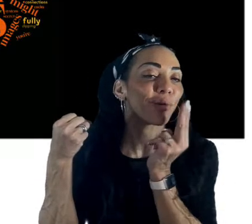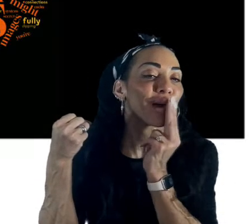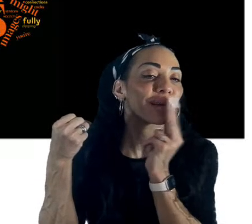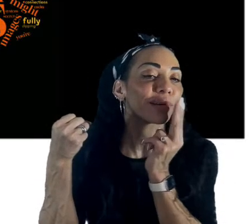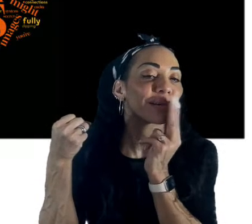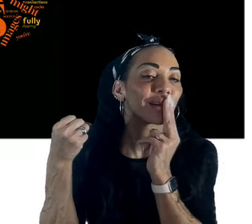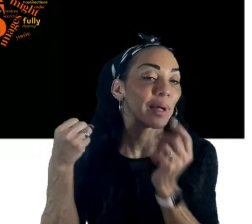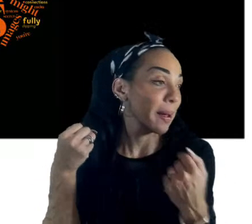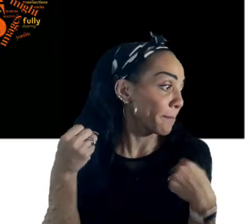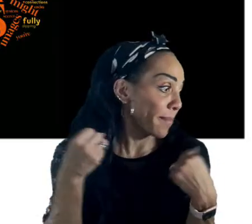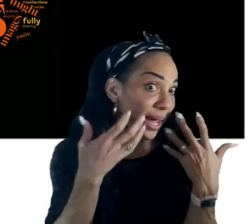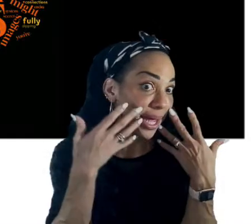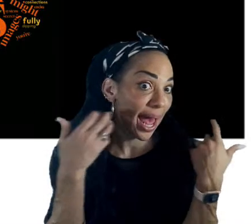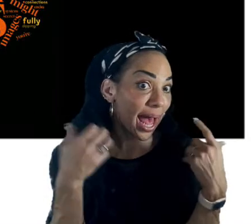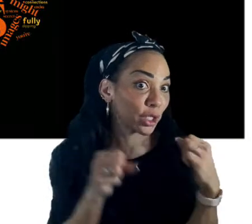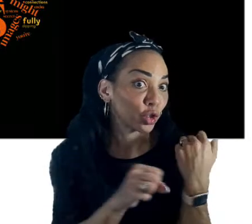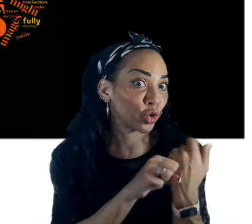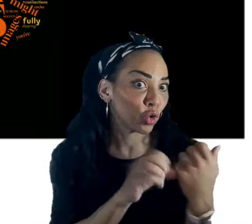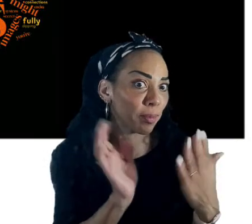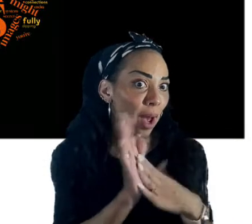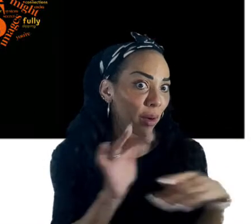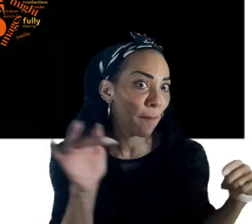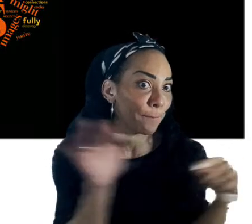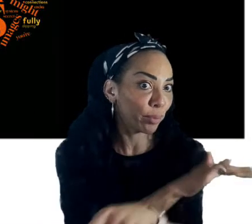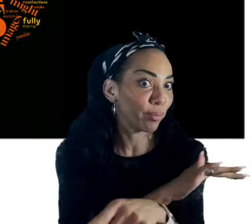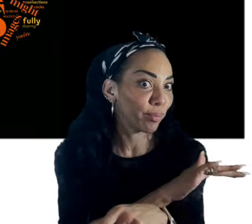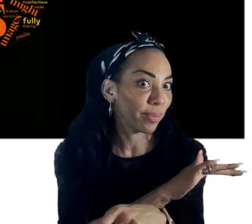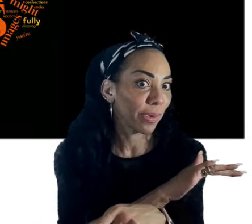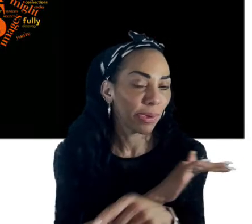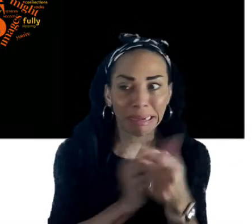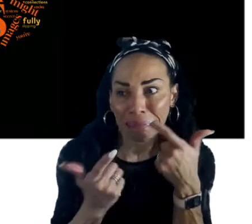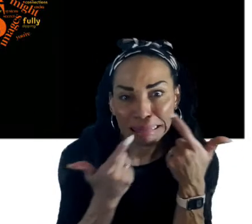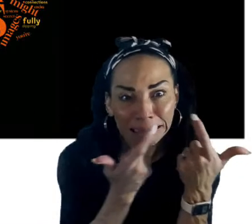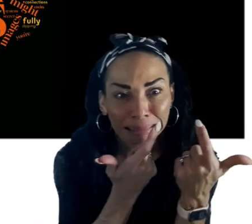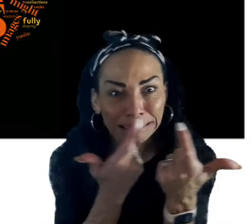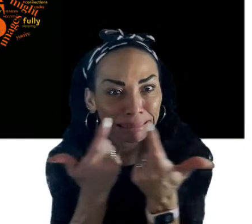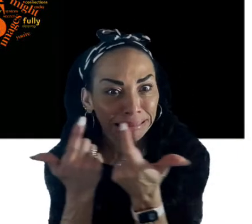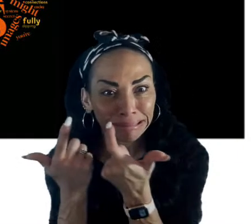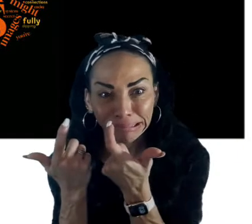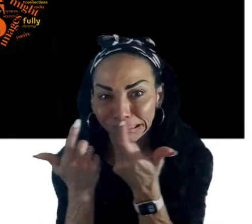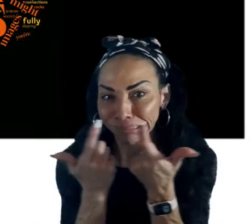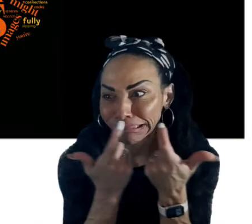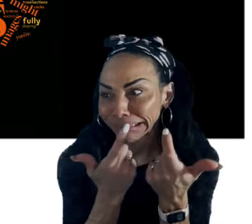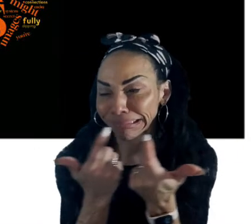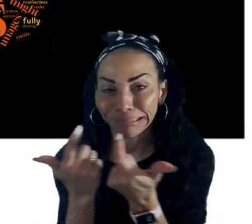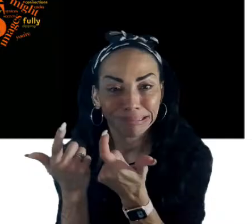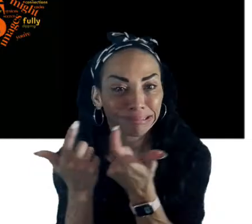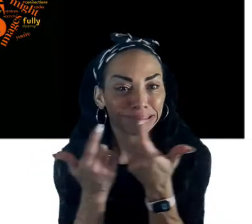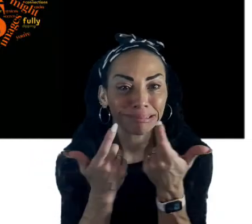bolted, and I couldn't find him anywhere. And I tried everything, Facebook groups,